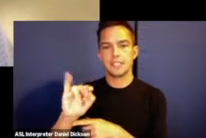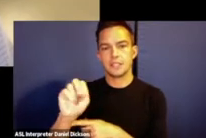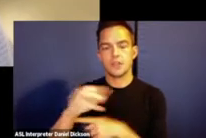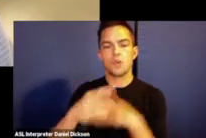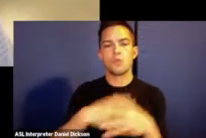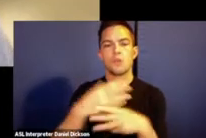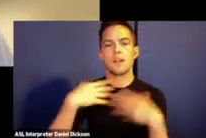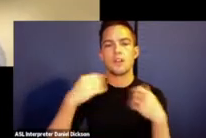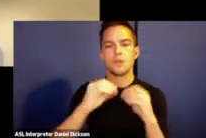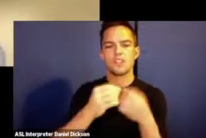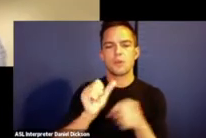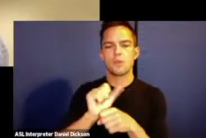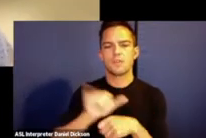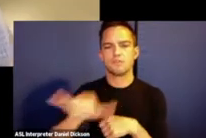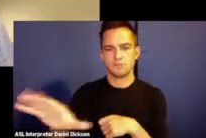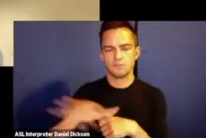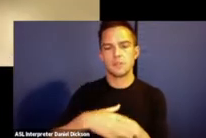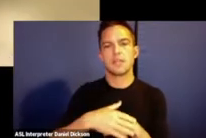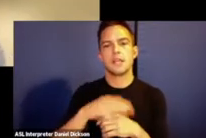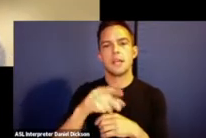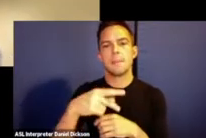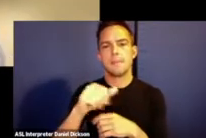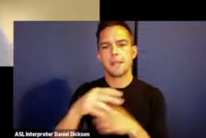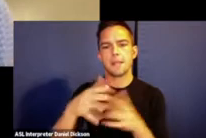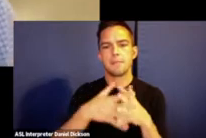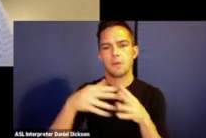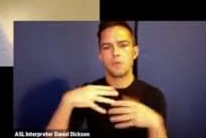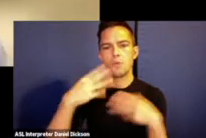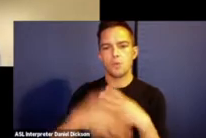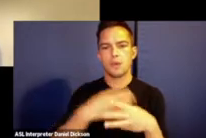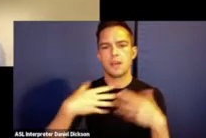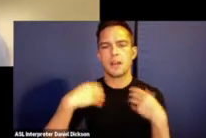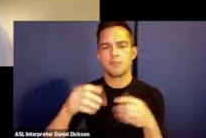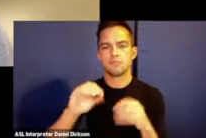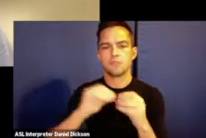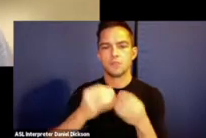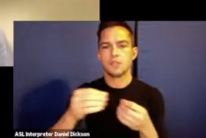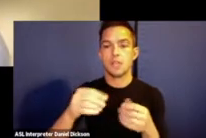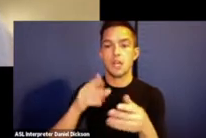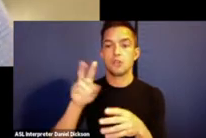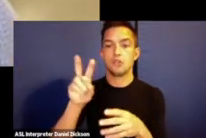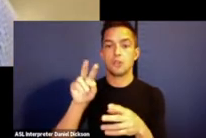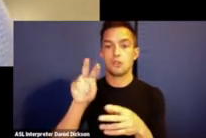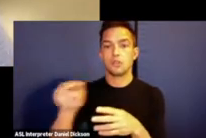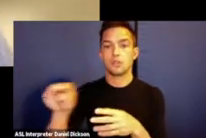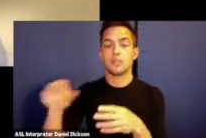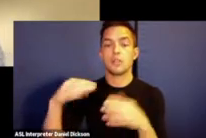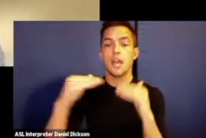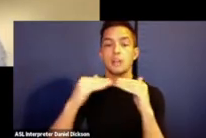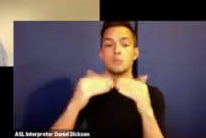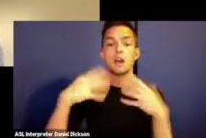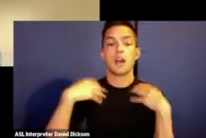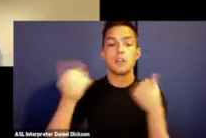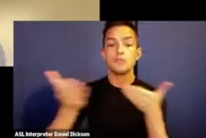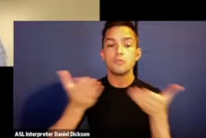Health Organization, and in that role, I look into two areas of work. Firstly, creating equitable health services for people